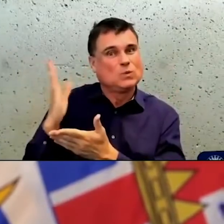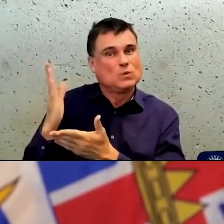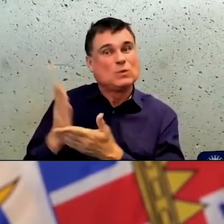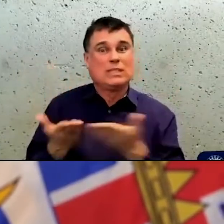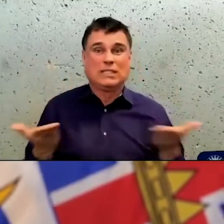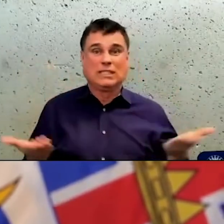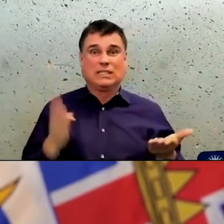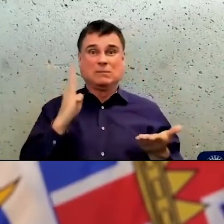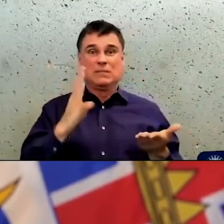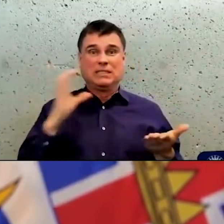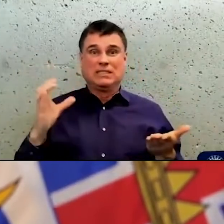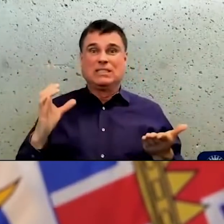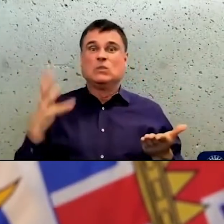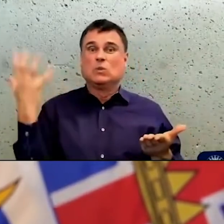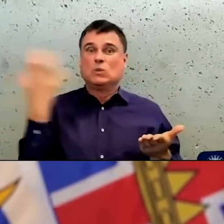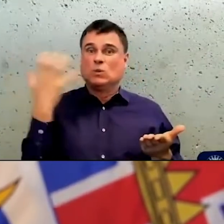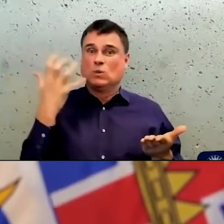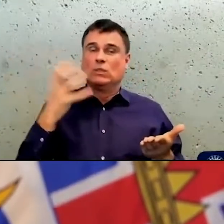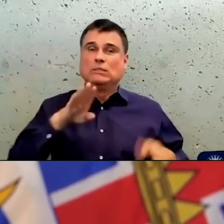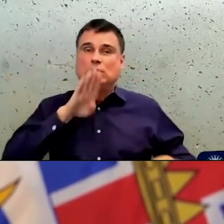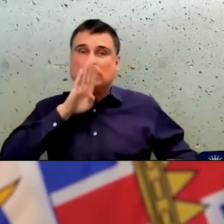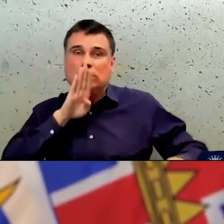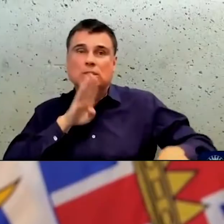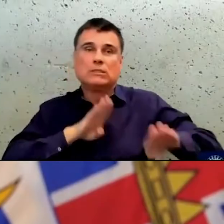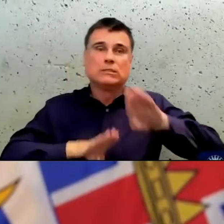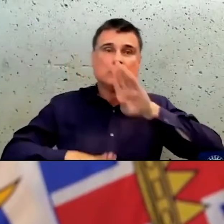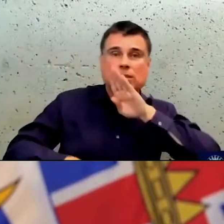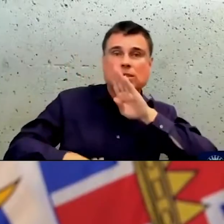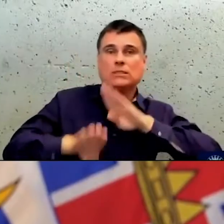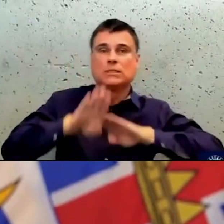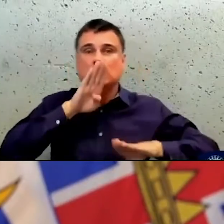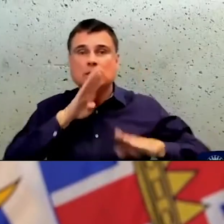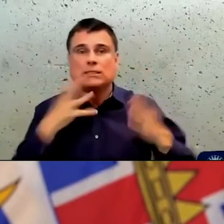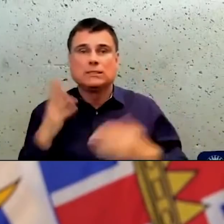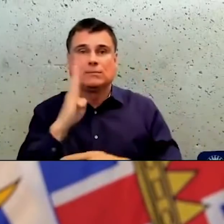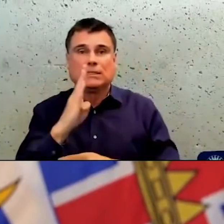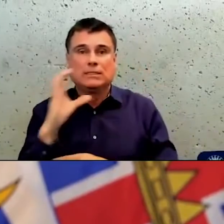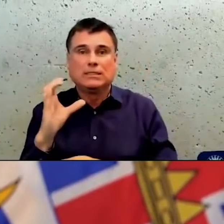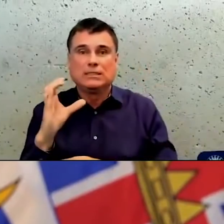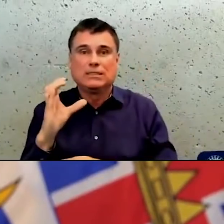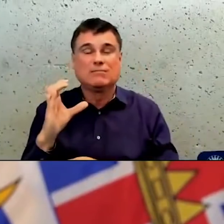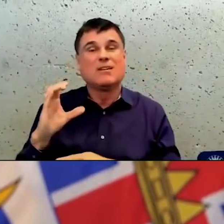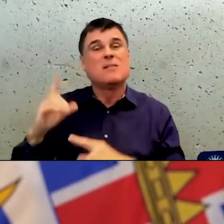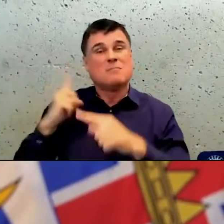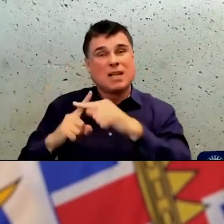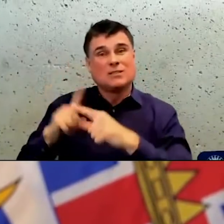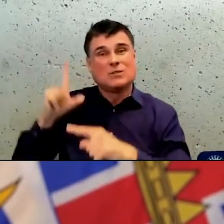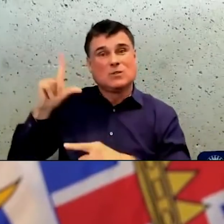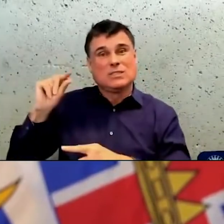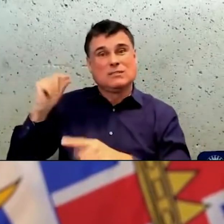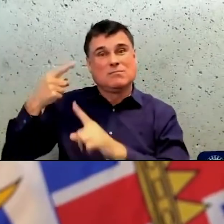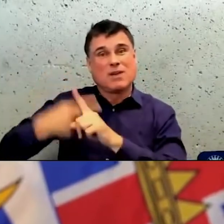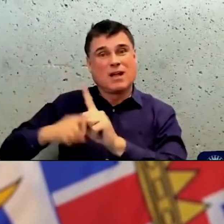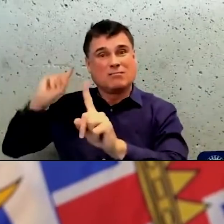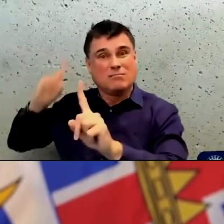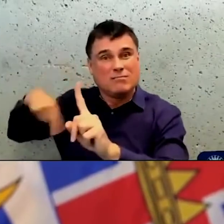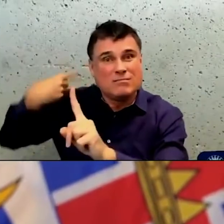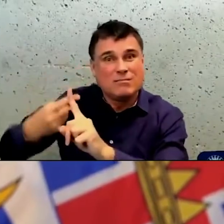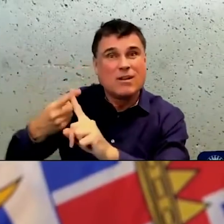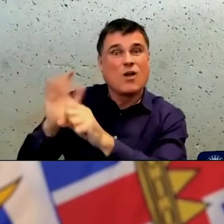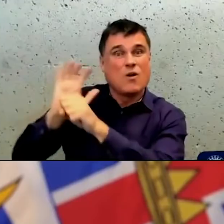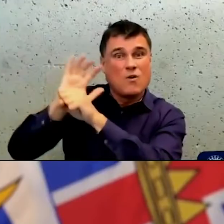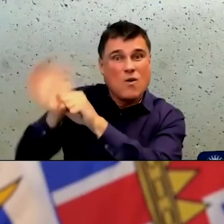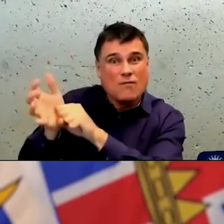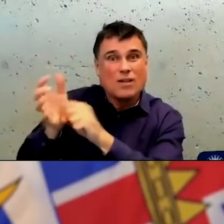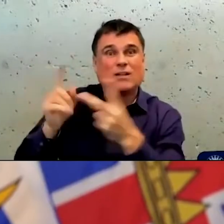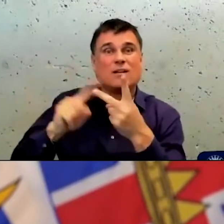much more than our share of adversity this past 20 months, from COVID to heat domes to wildfires and